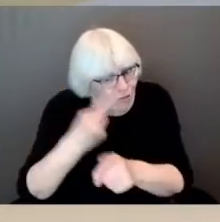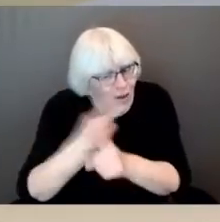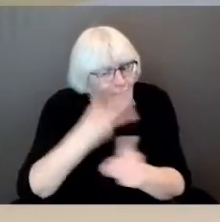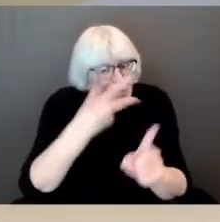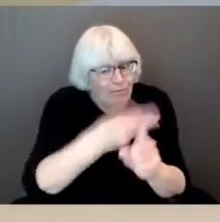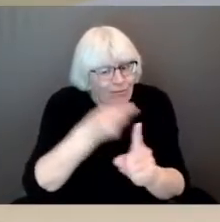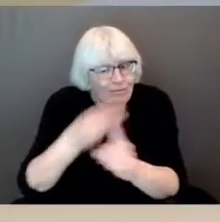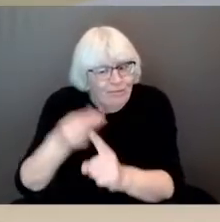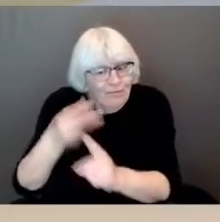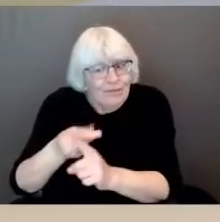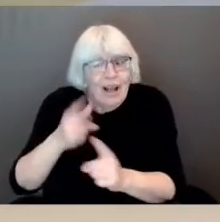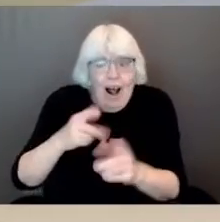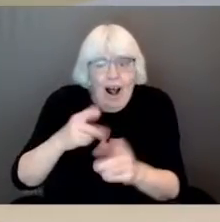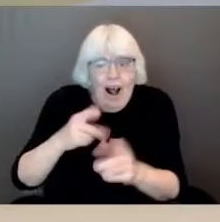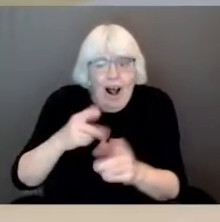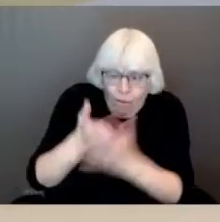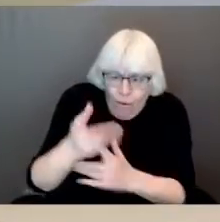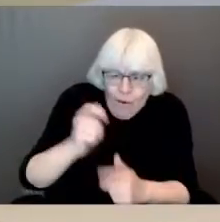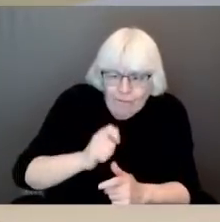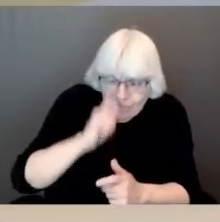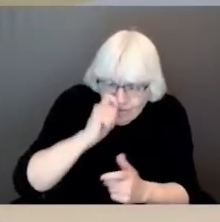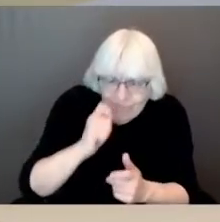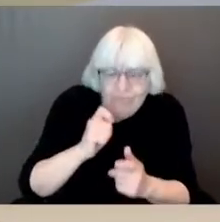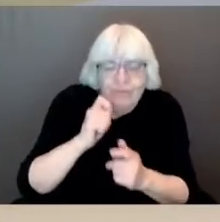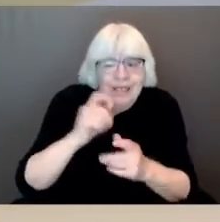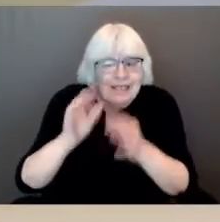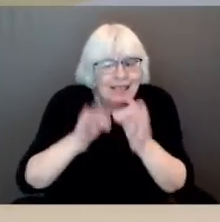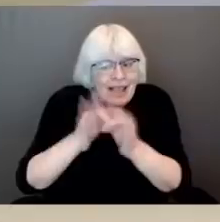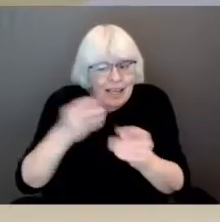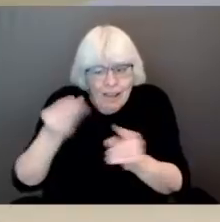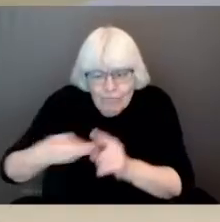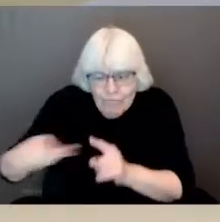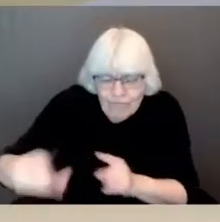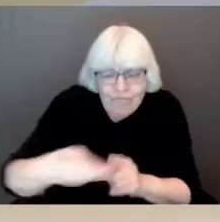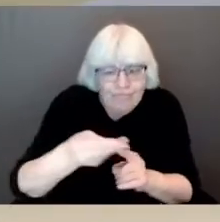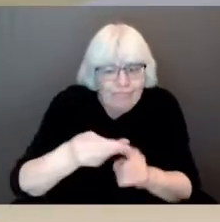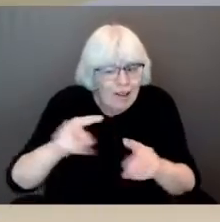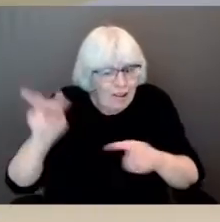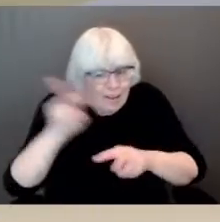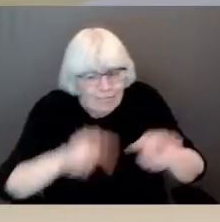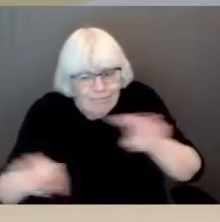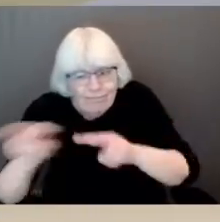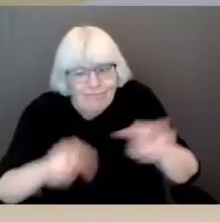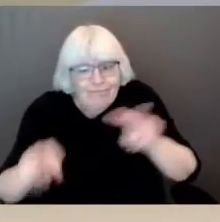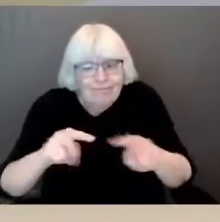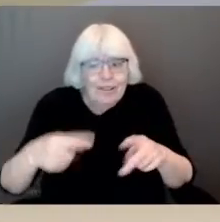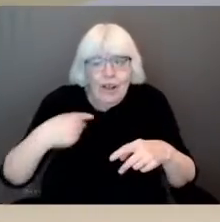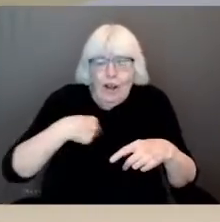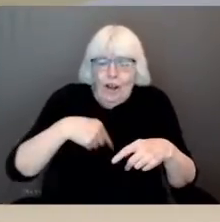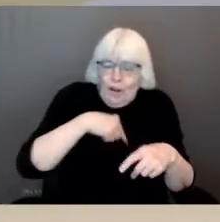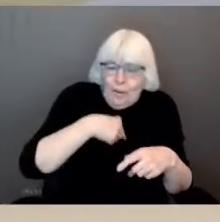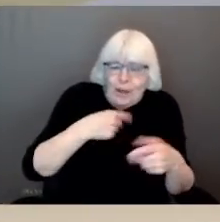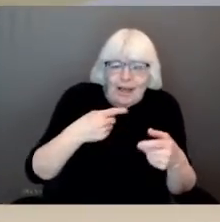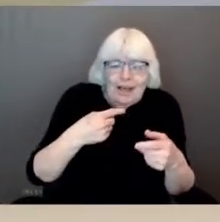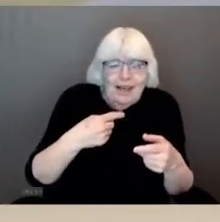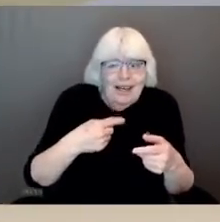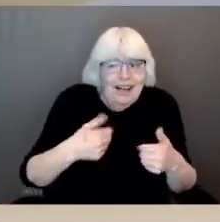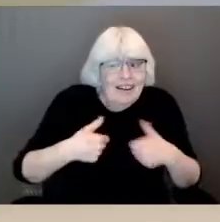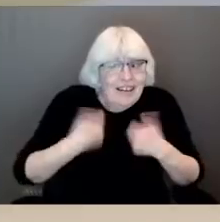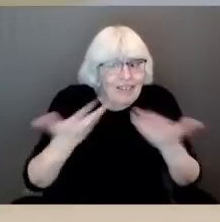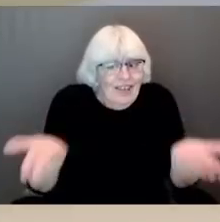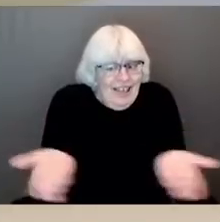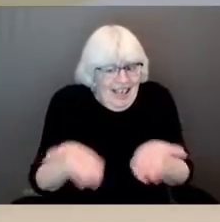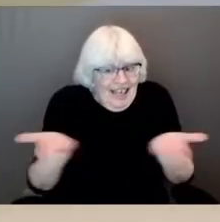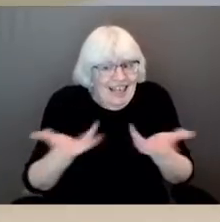tracing, isolation, and follow-up. I wish all island residents and visitors a happy Thanksgiving. This is a time when